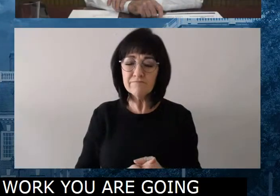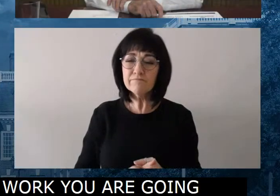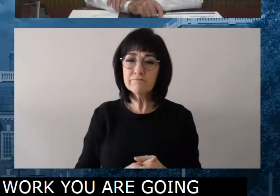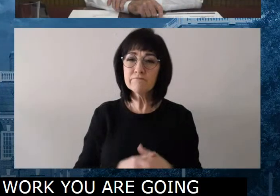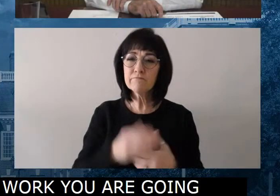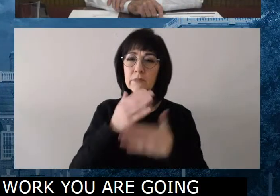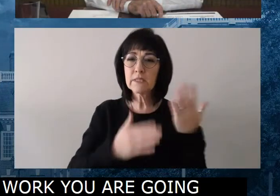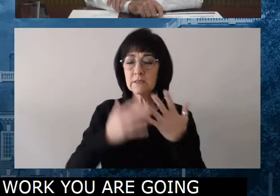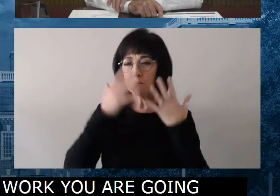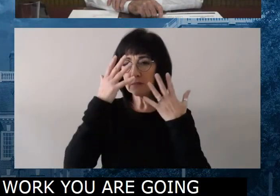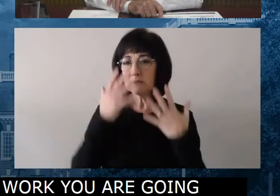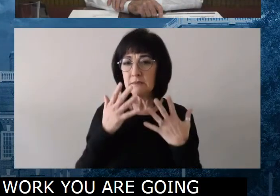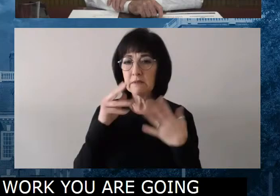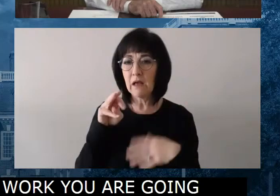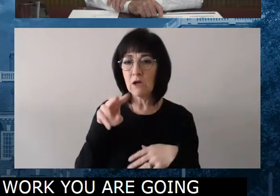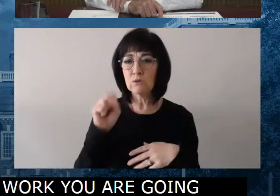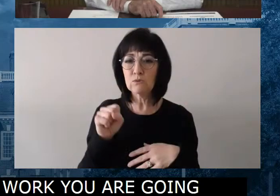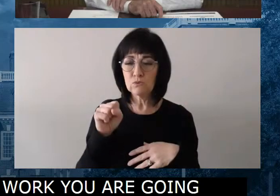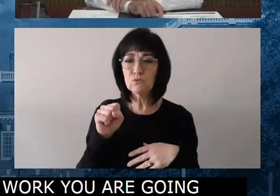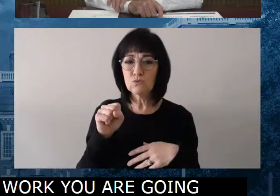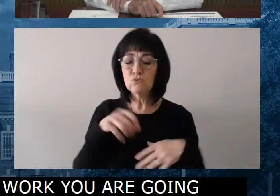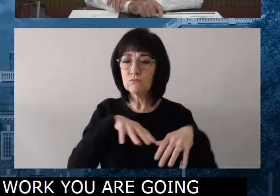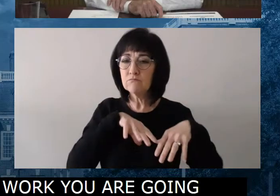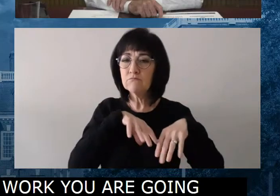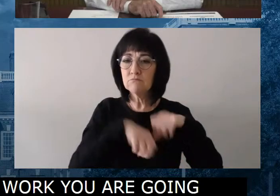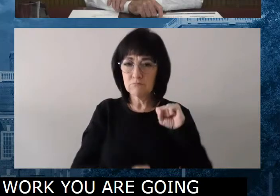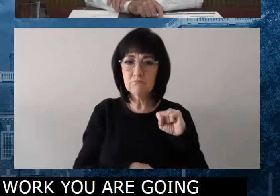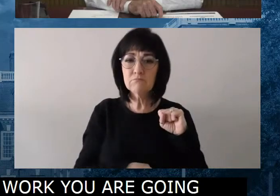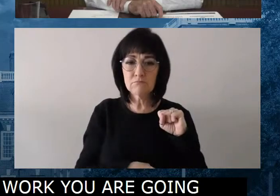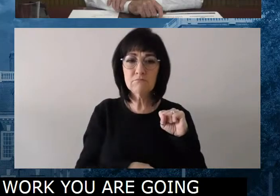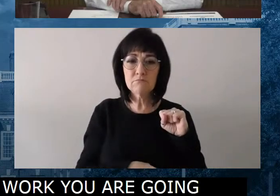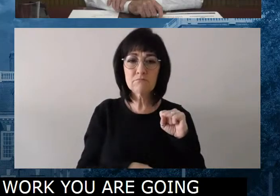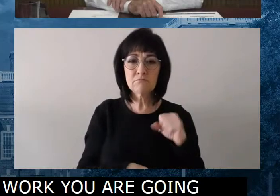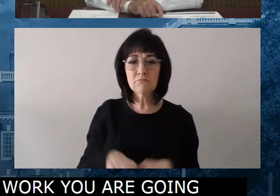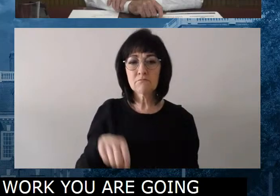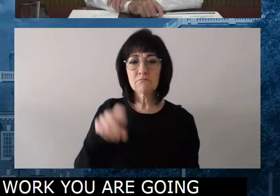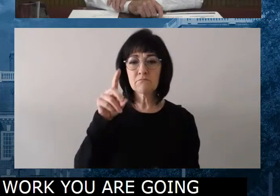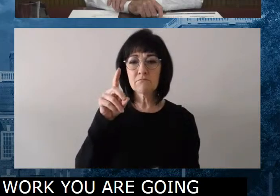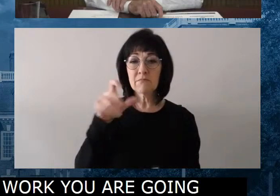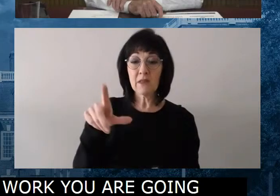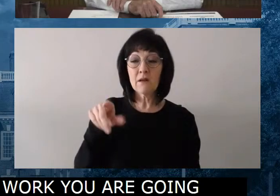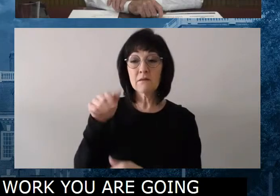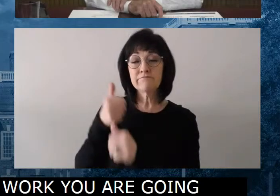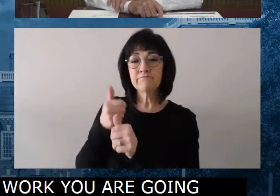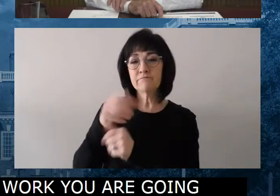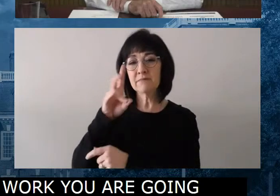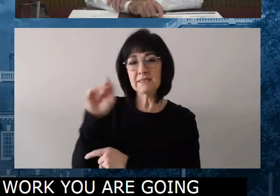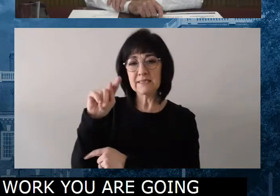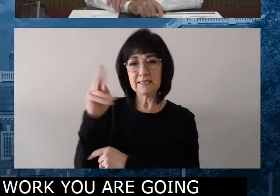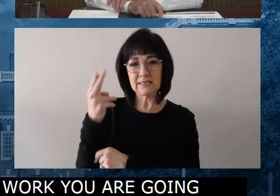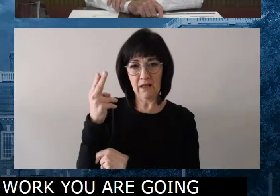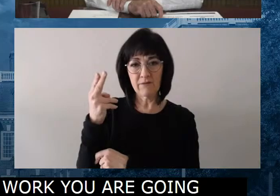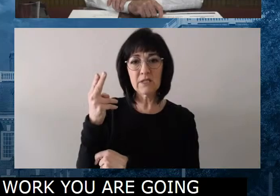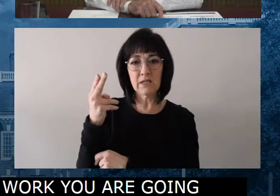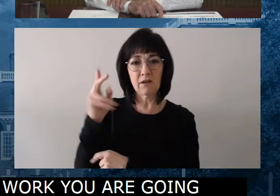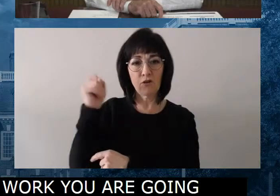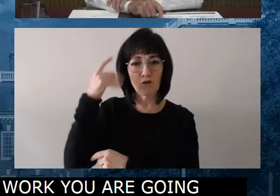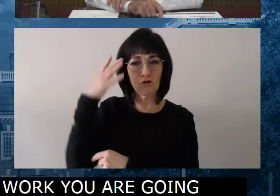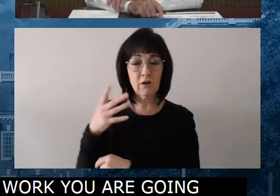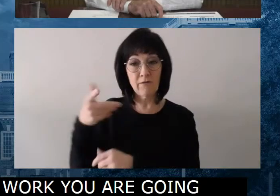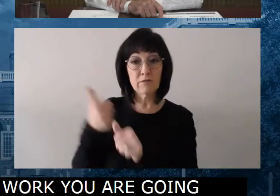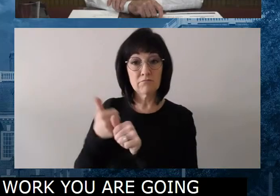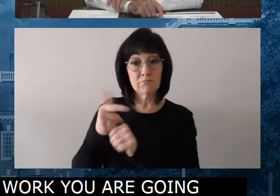news as we mourn the passing of Delaware's 70th governor, Dale Wolf, who was also lieutenant